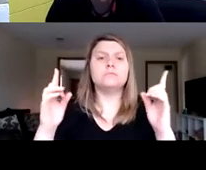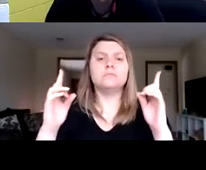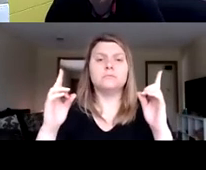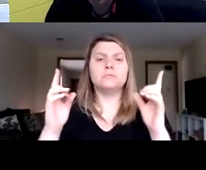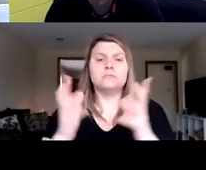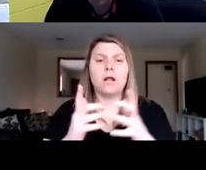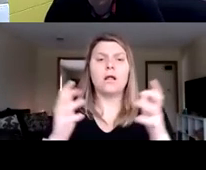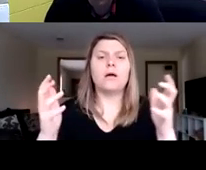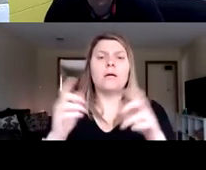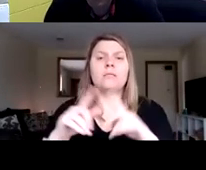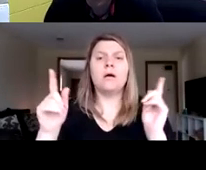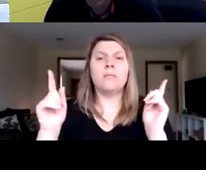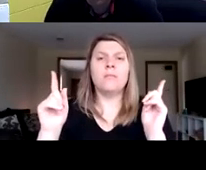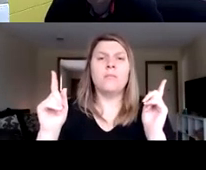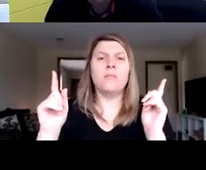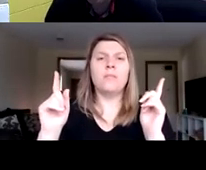That's